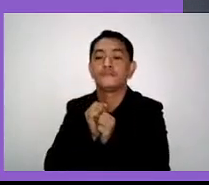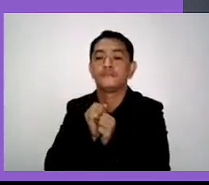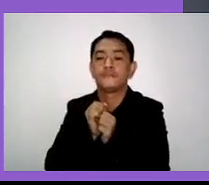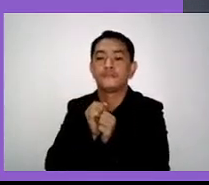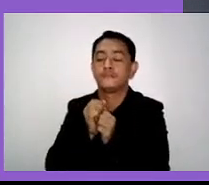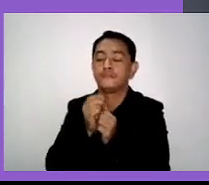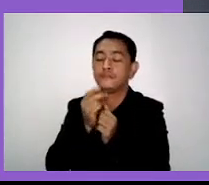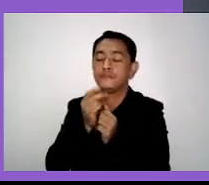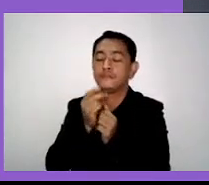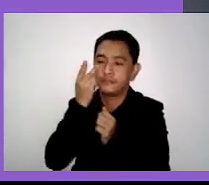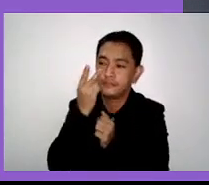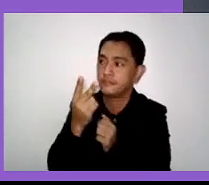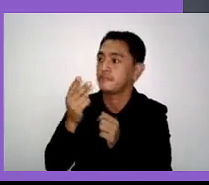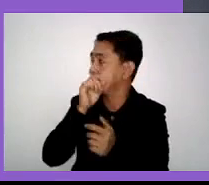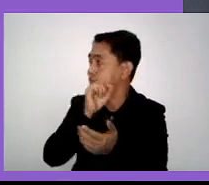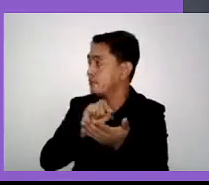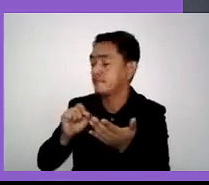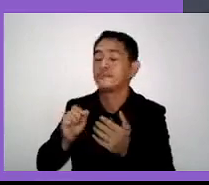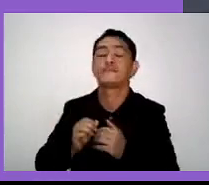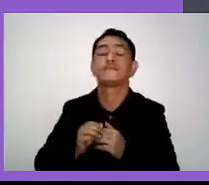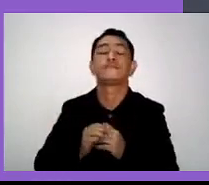handwriting.